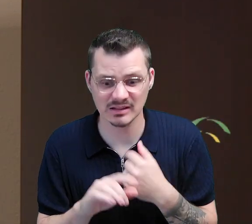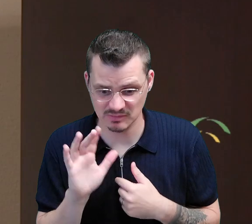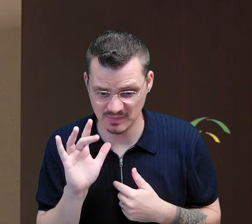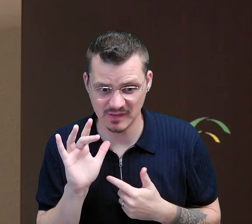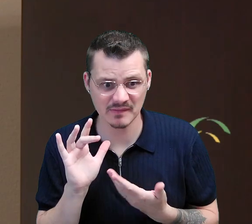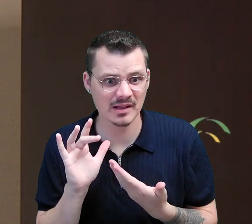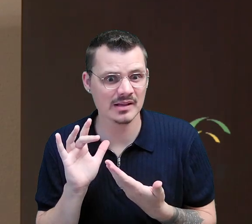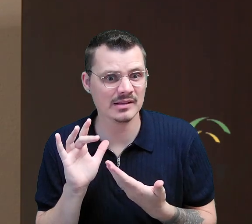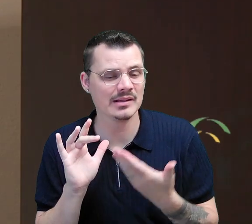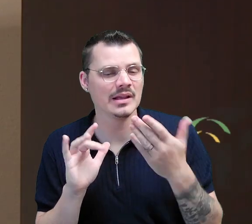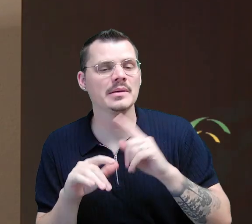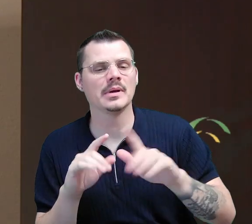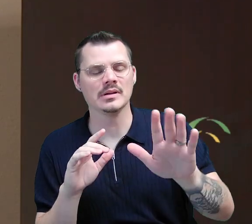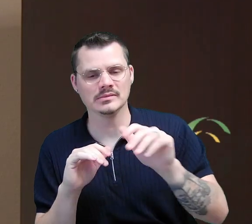Oh.